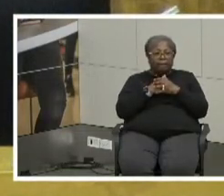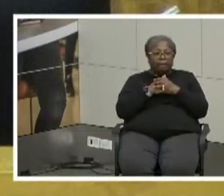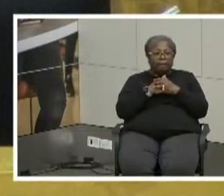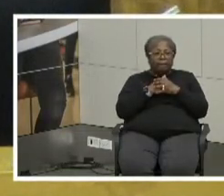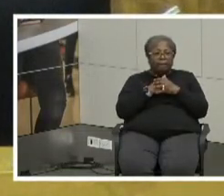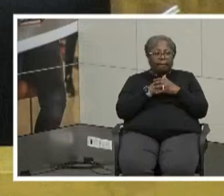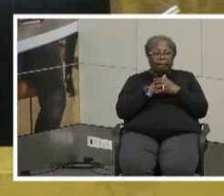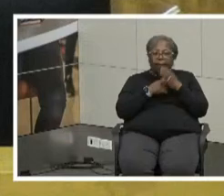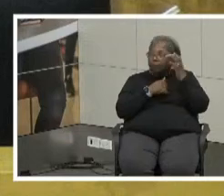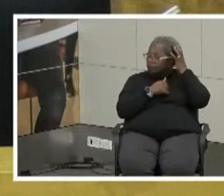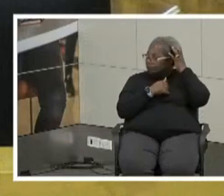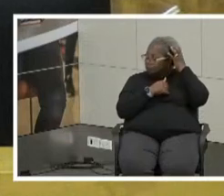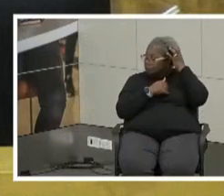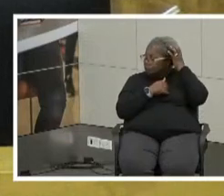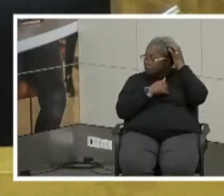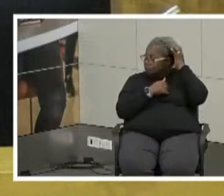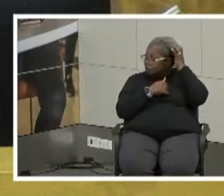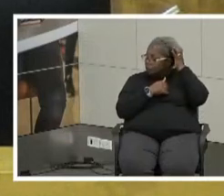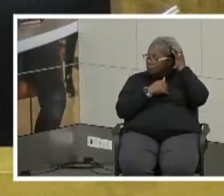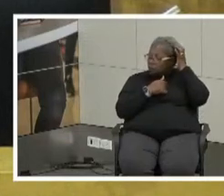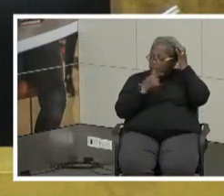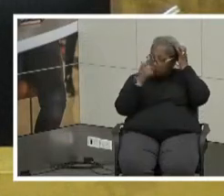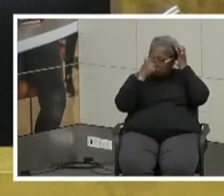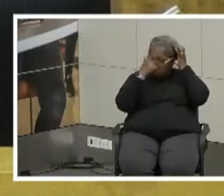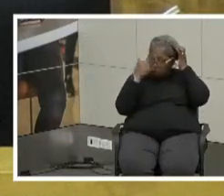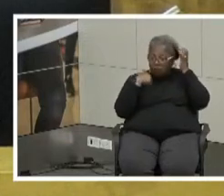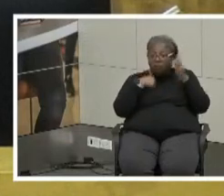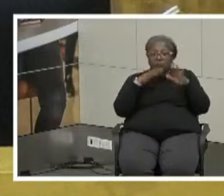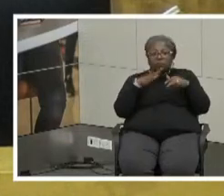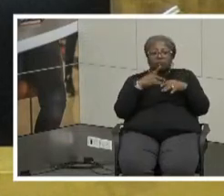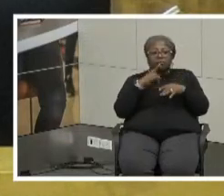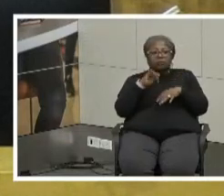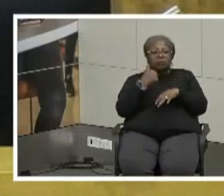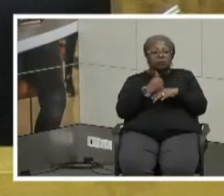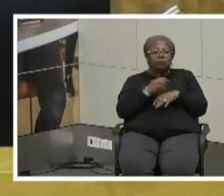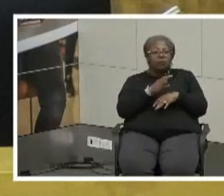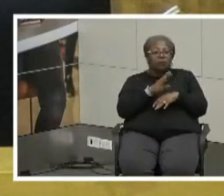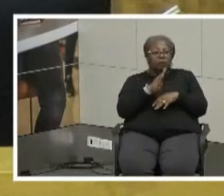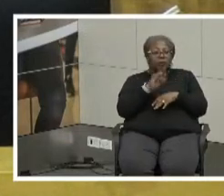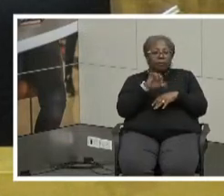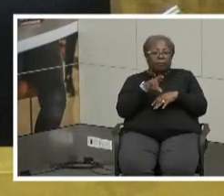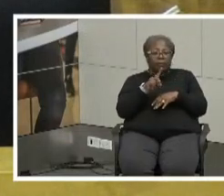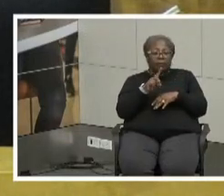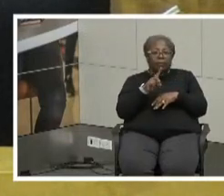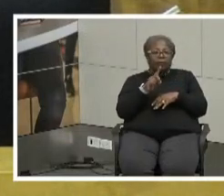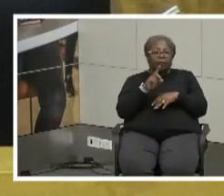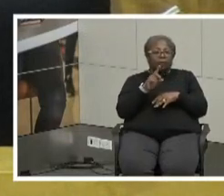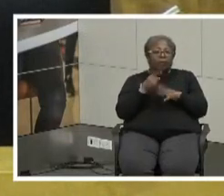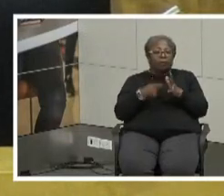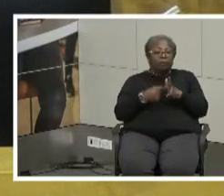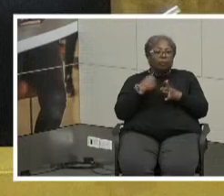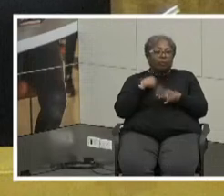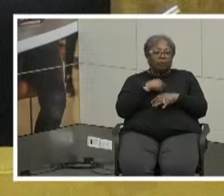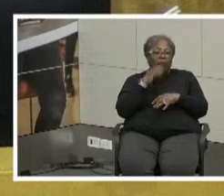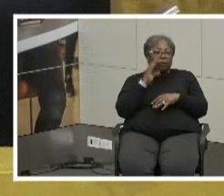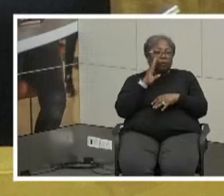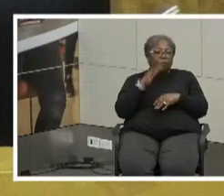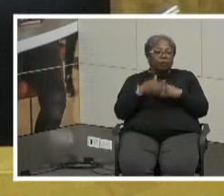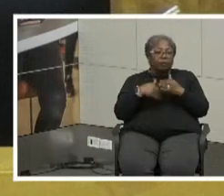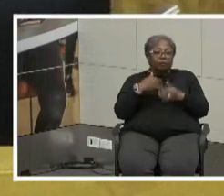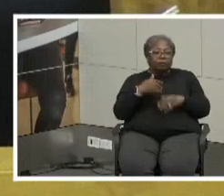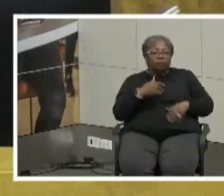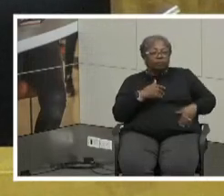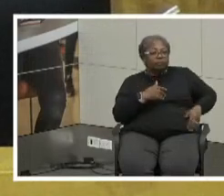Focus because we haven't yet adopted board self- constraints once we do we will progress to the next